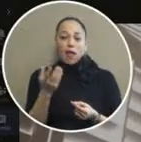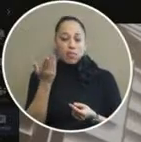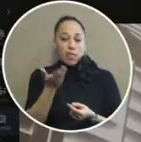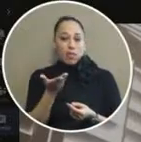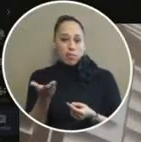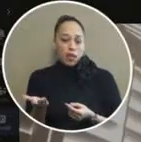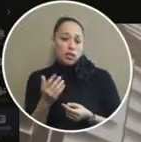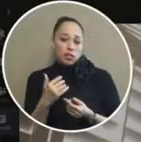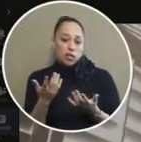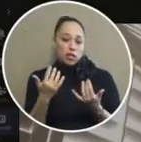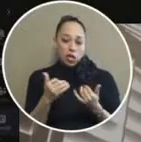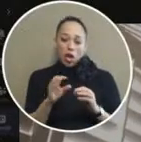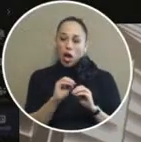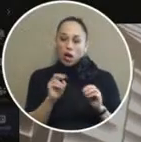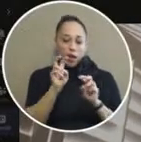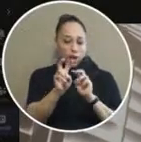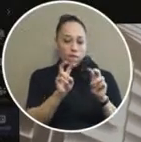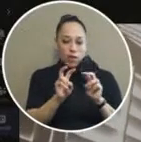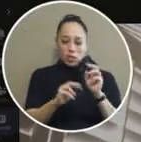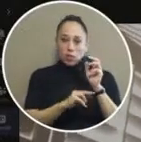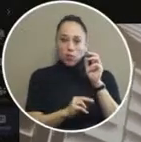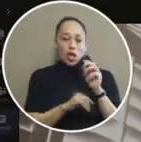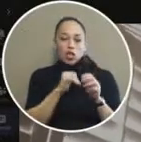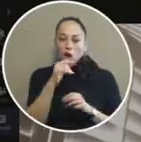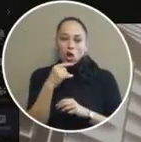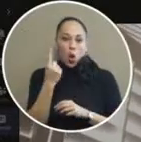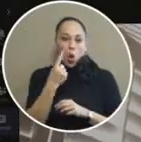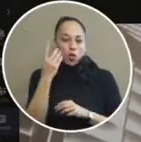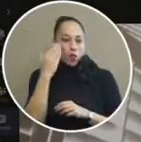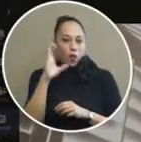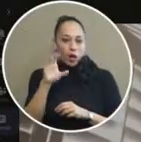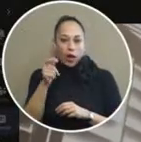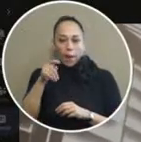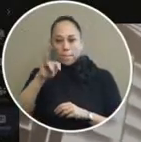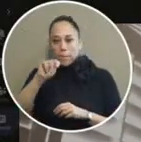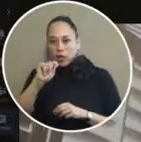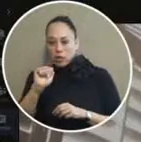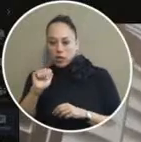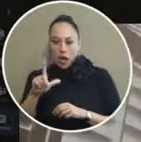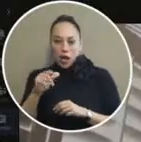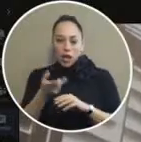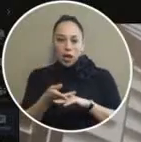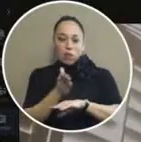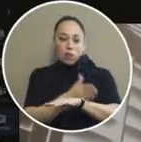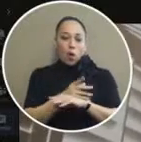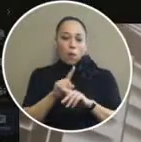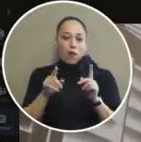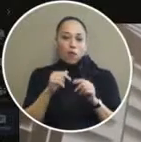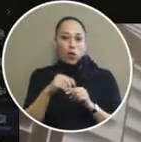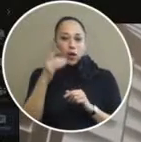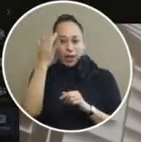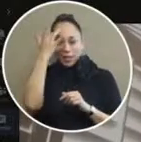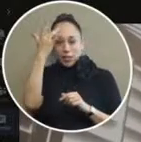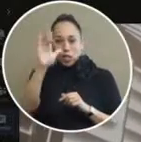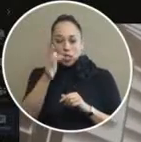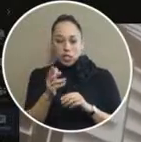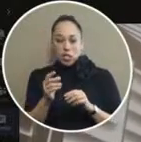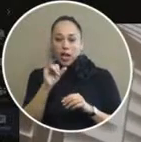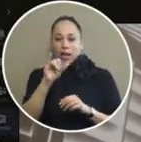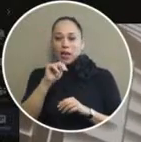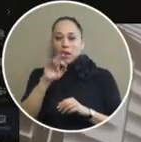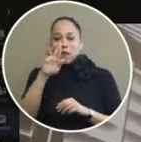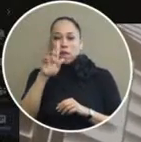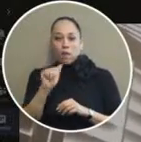that we had not invested in the bridges, and not only from a capital improvement standpoint, but from an intellectual infrastructure standpoint, is a